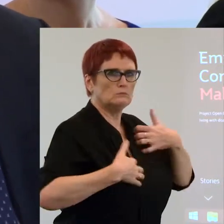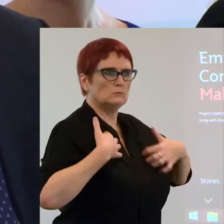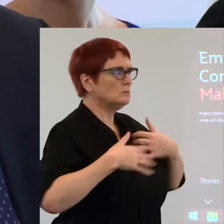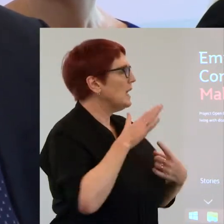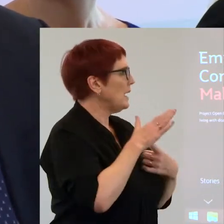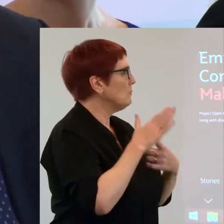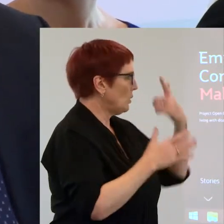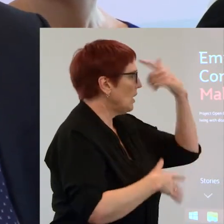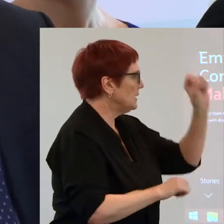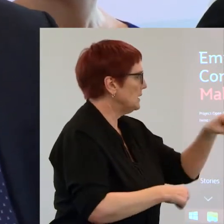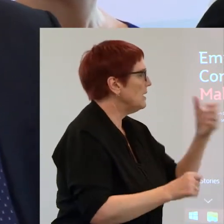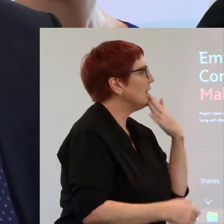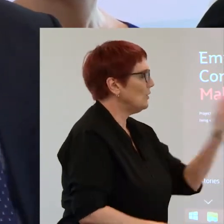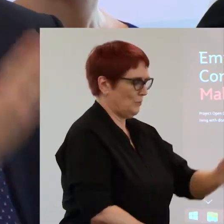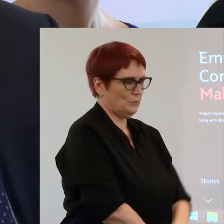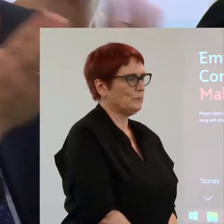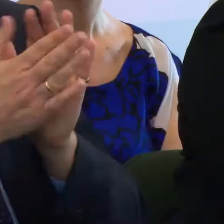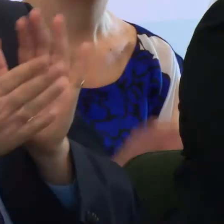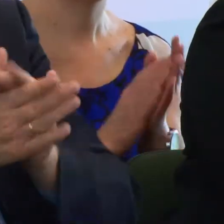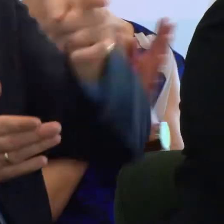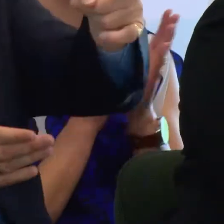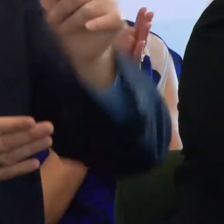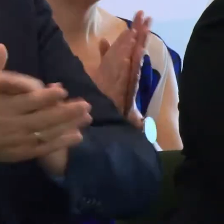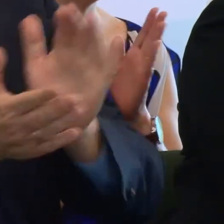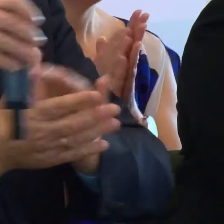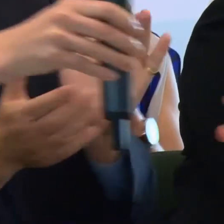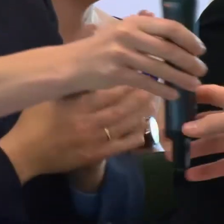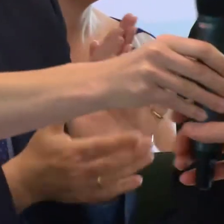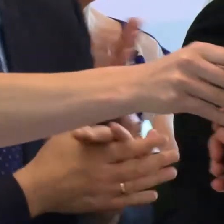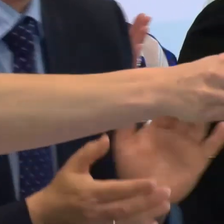important initiative. Thank you.